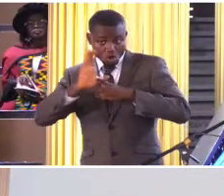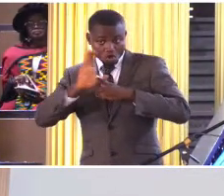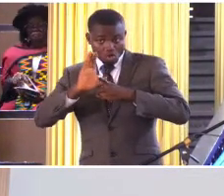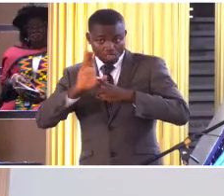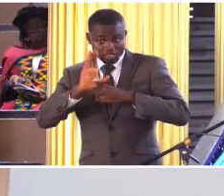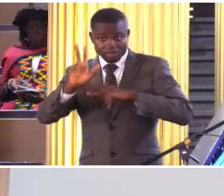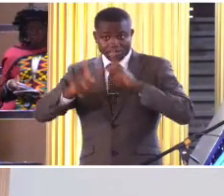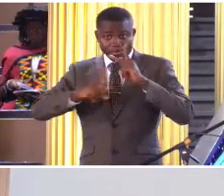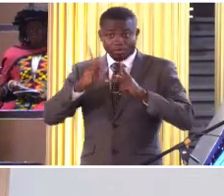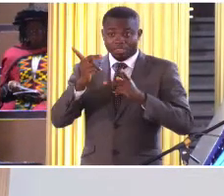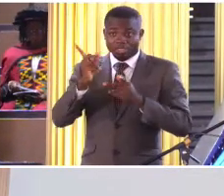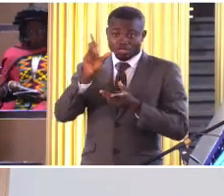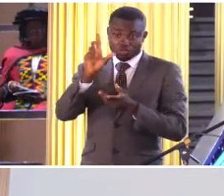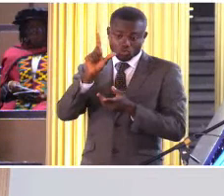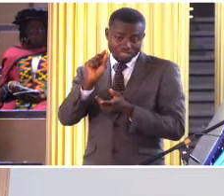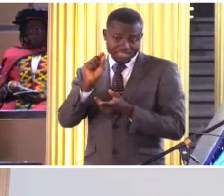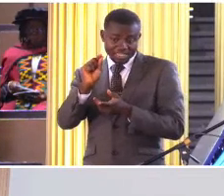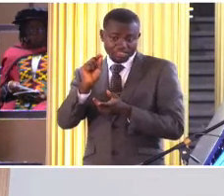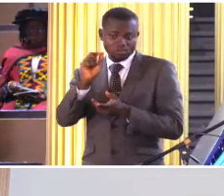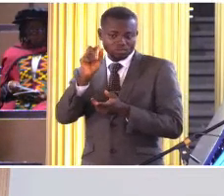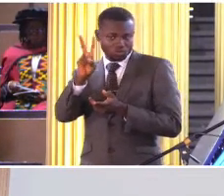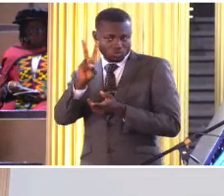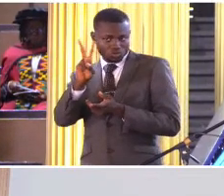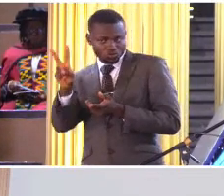2015. Professor Bello is